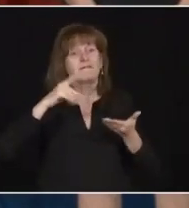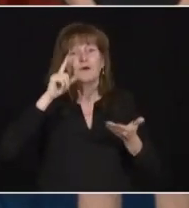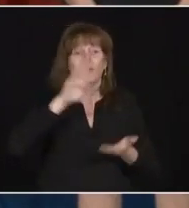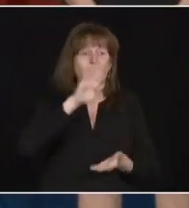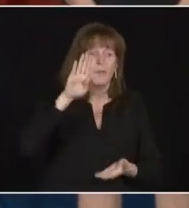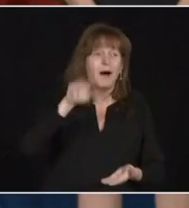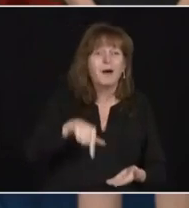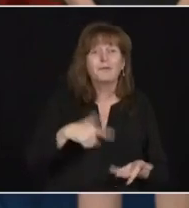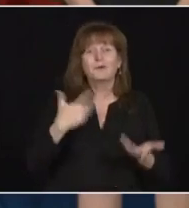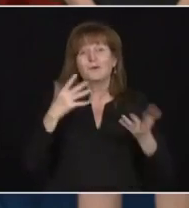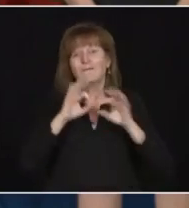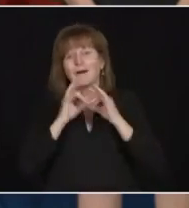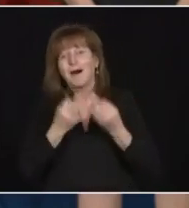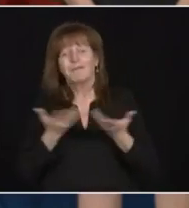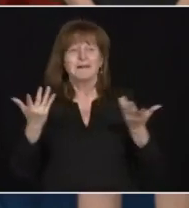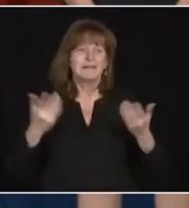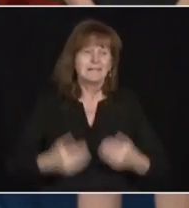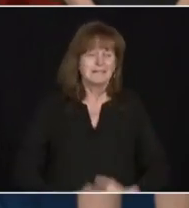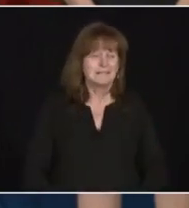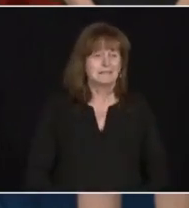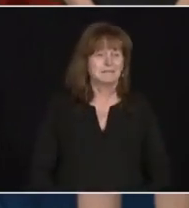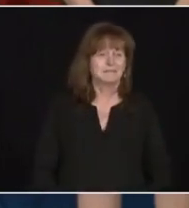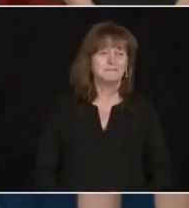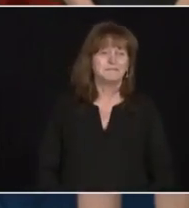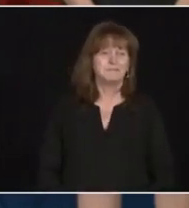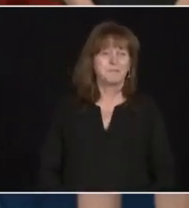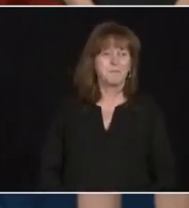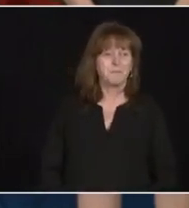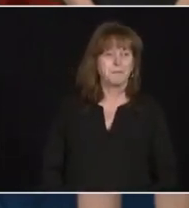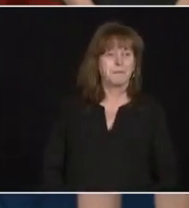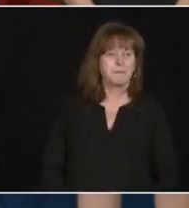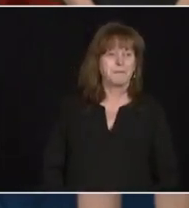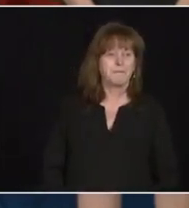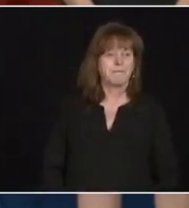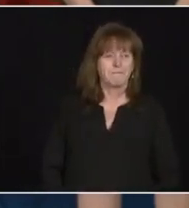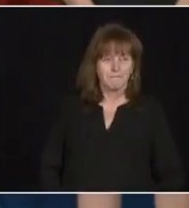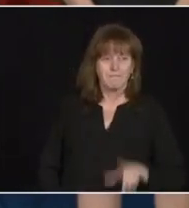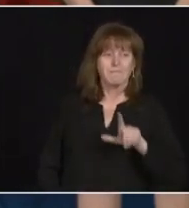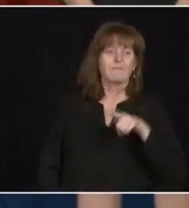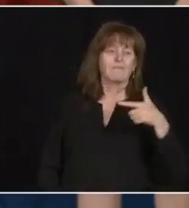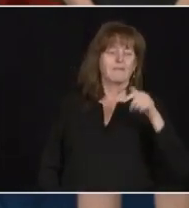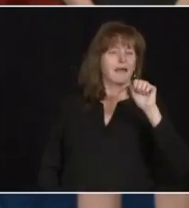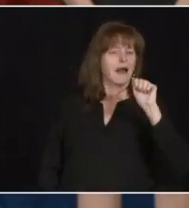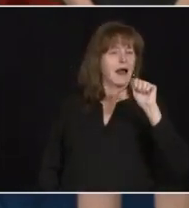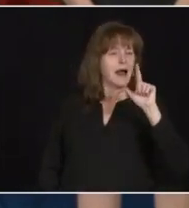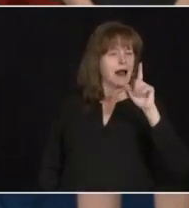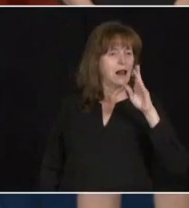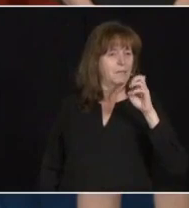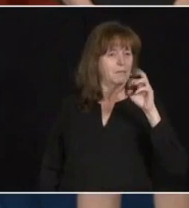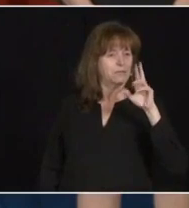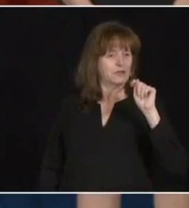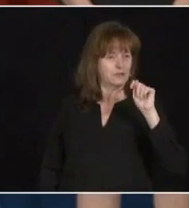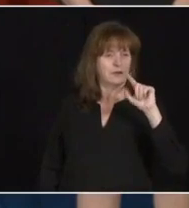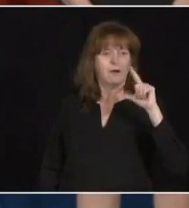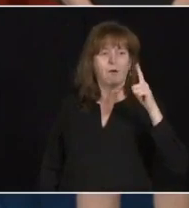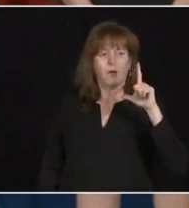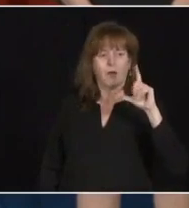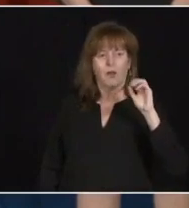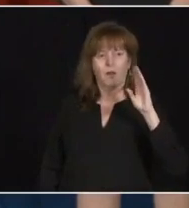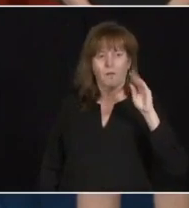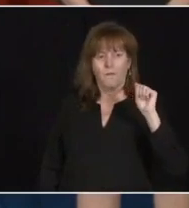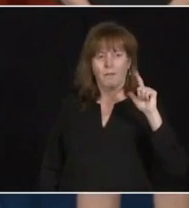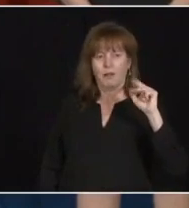question. Next question comes from Albert Delatala from Global News. Please go ahead.